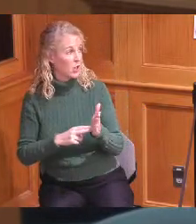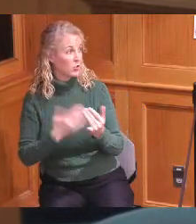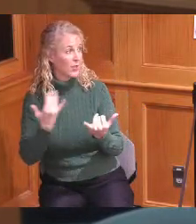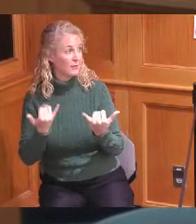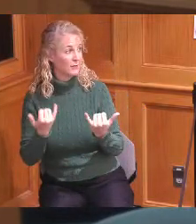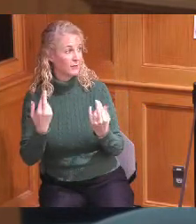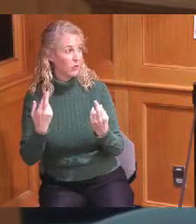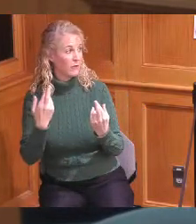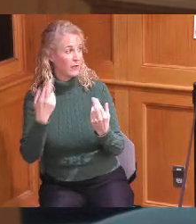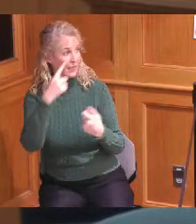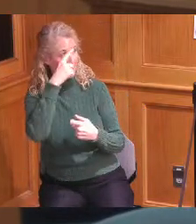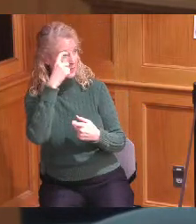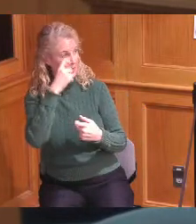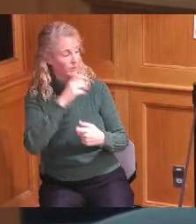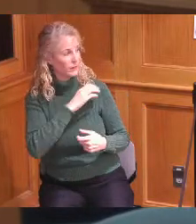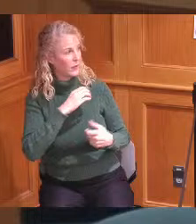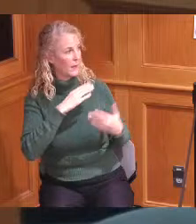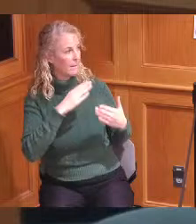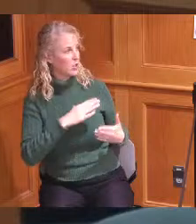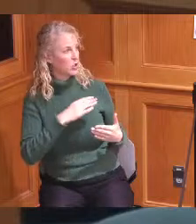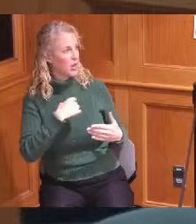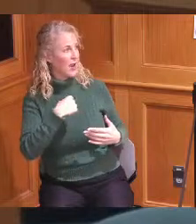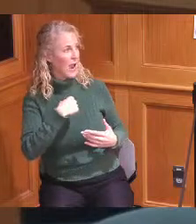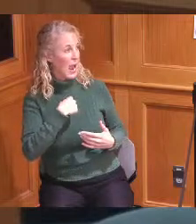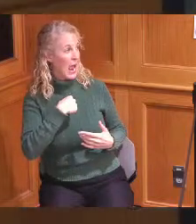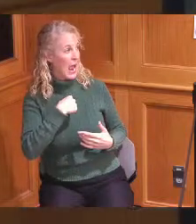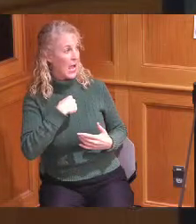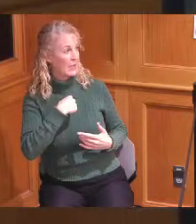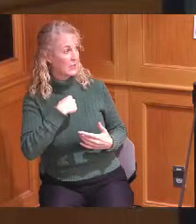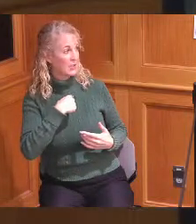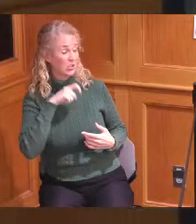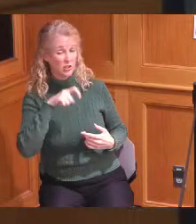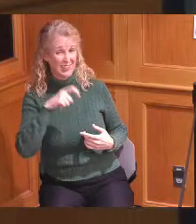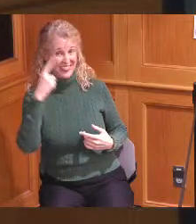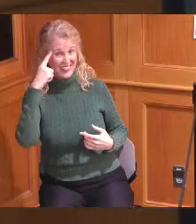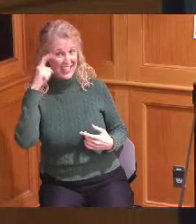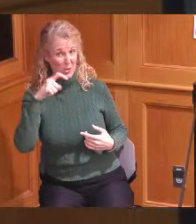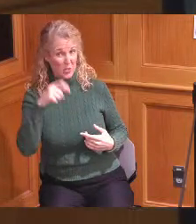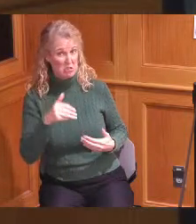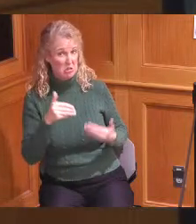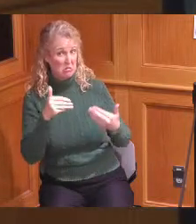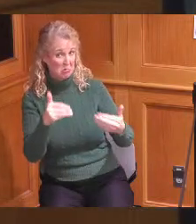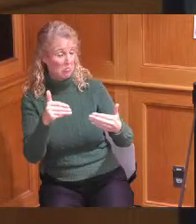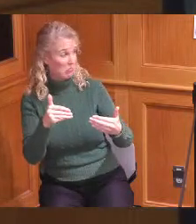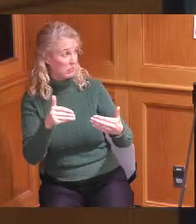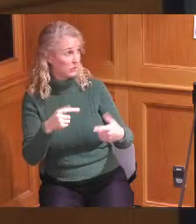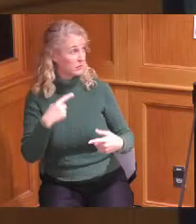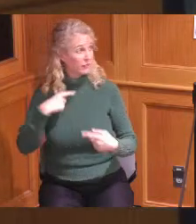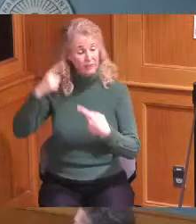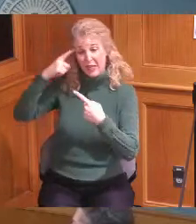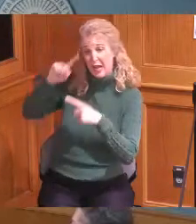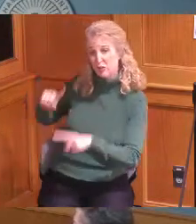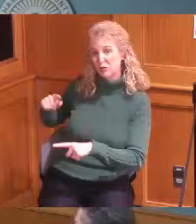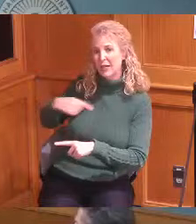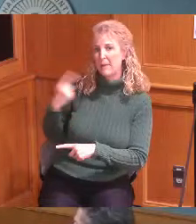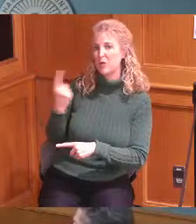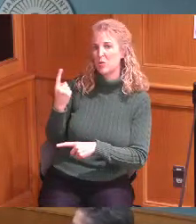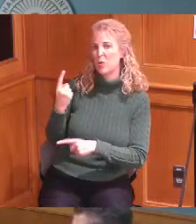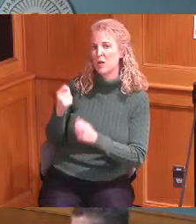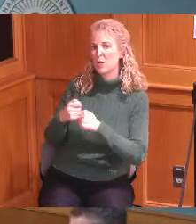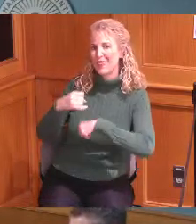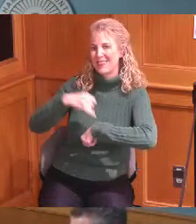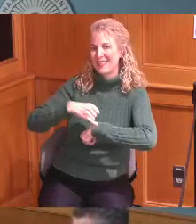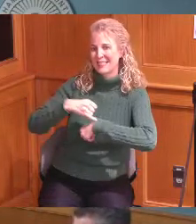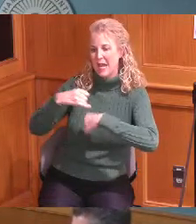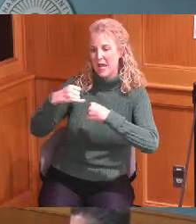summer. Commissioner, I am of the opinion that we should do this sooner than later. Do you concur? I agree. I was just wondering about the timeline